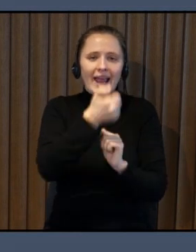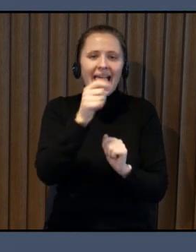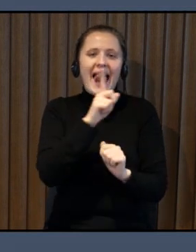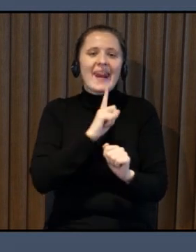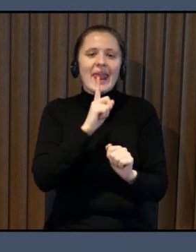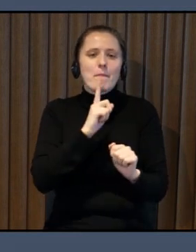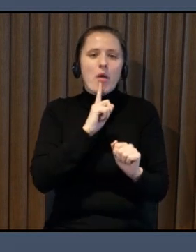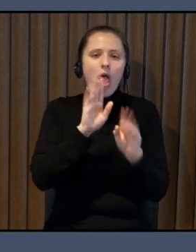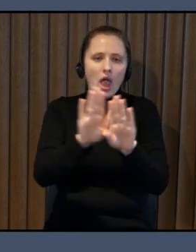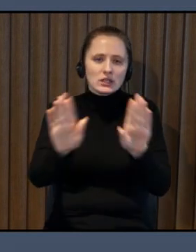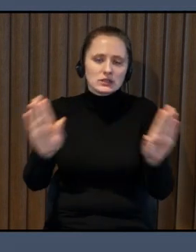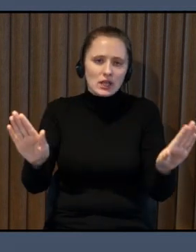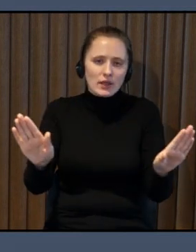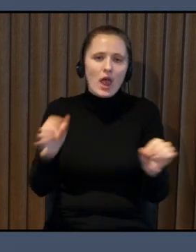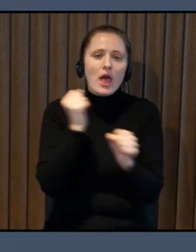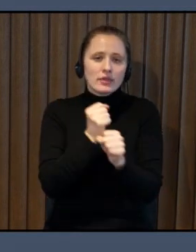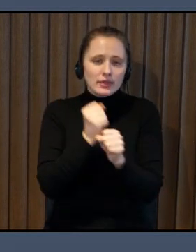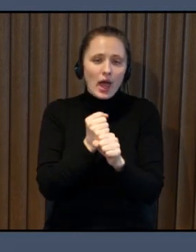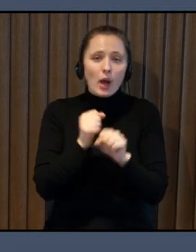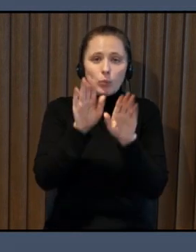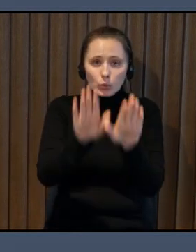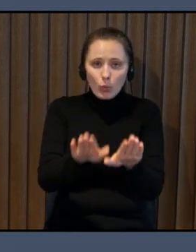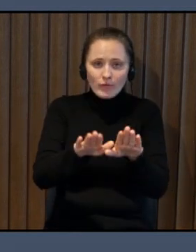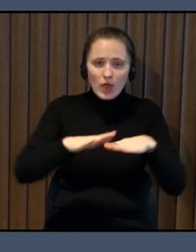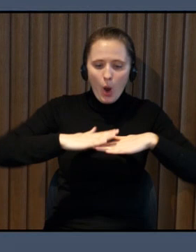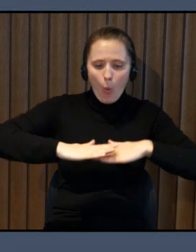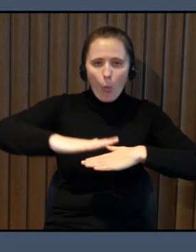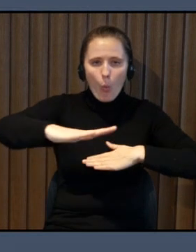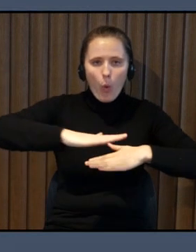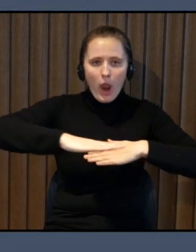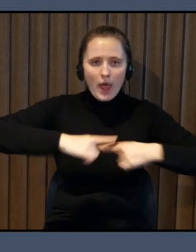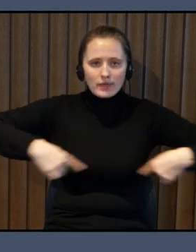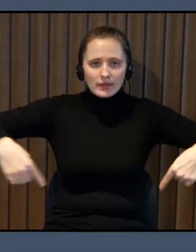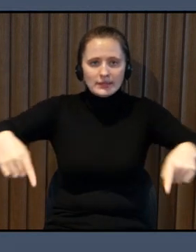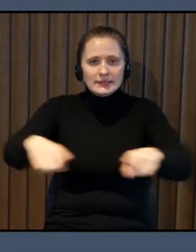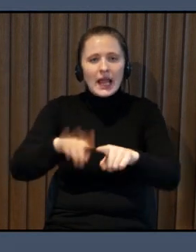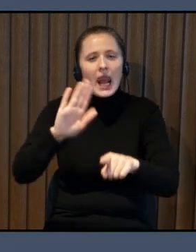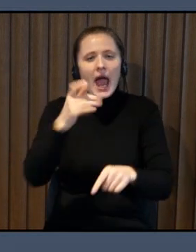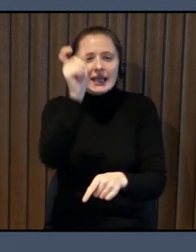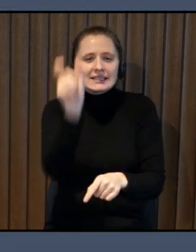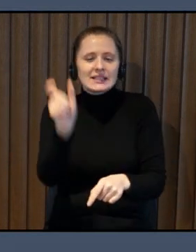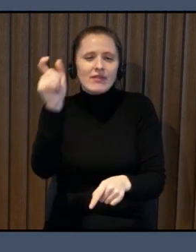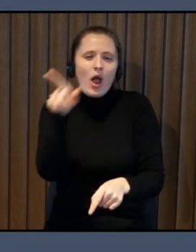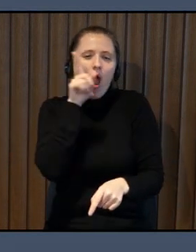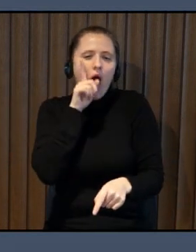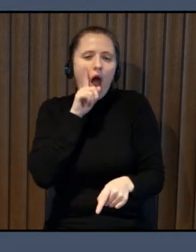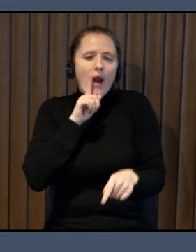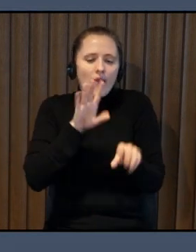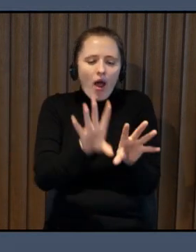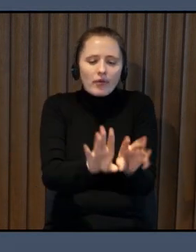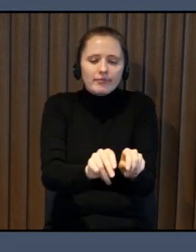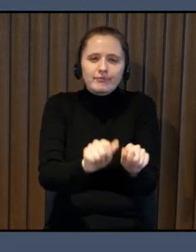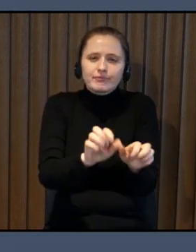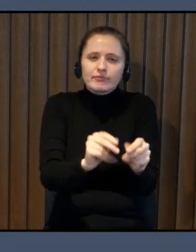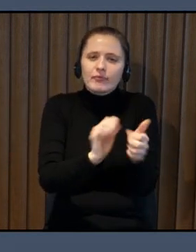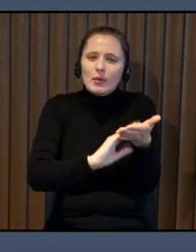2014 in the exhibition organized by Liepāja Museum. And all these works were put